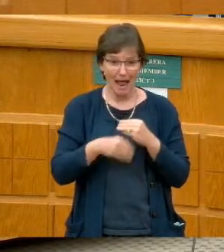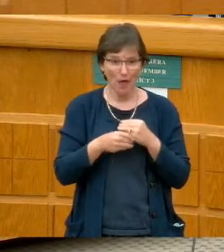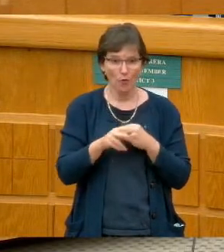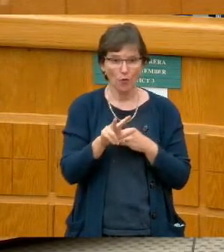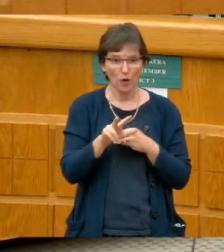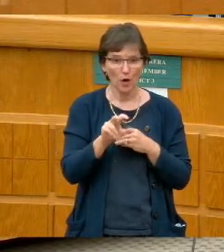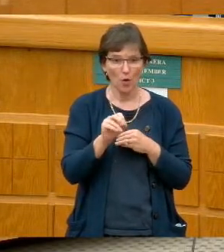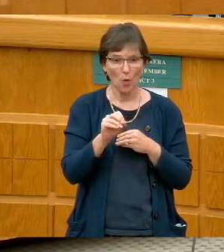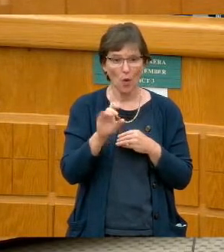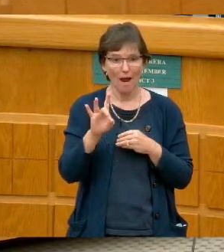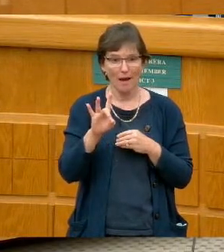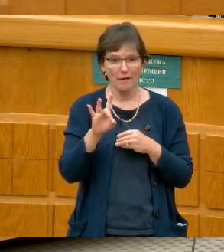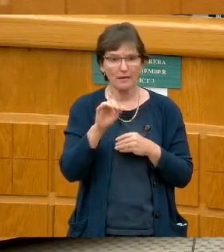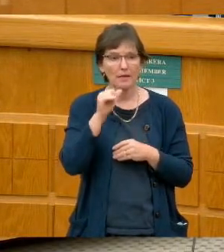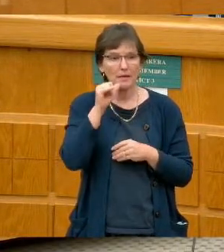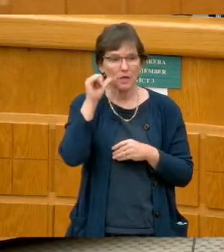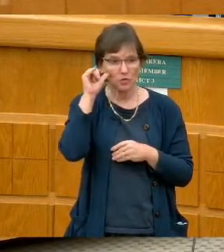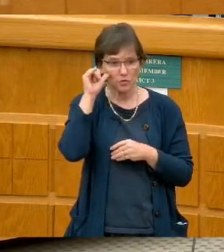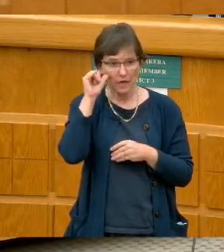had 64,